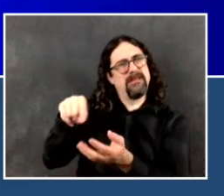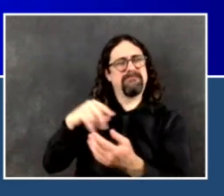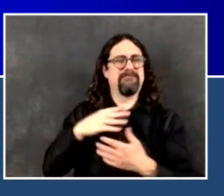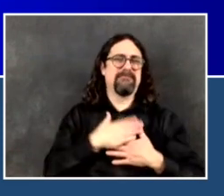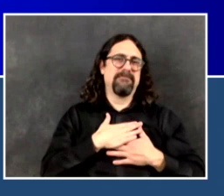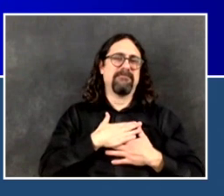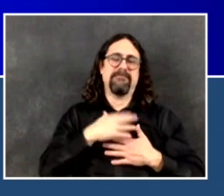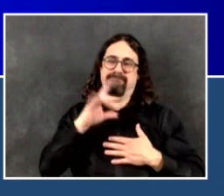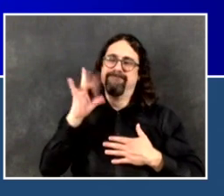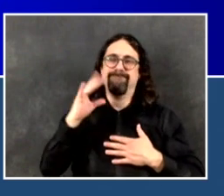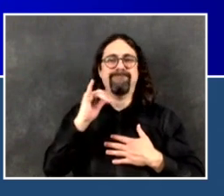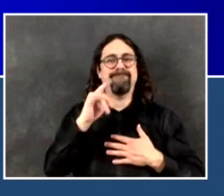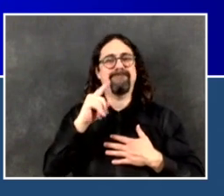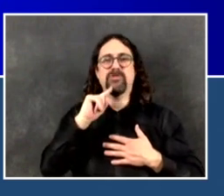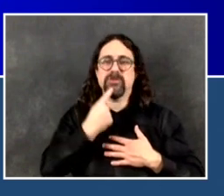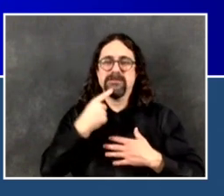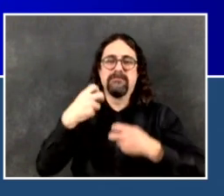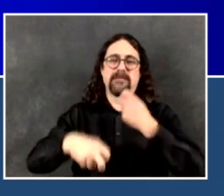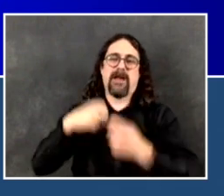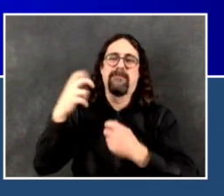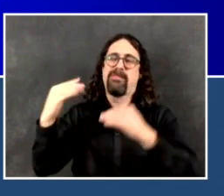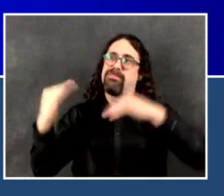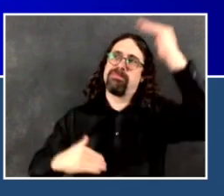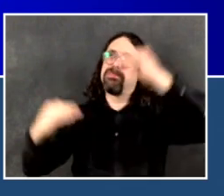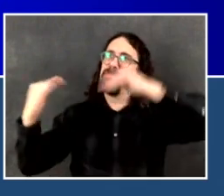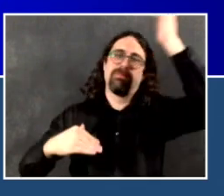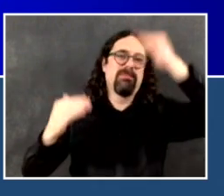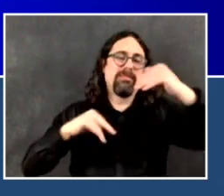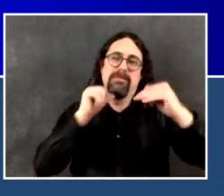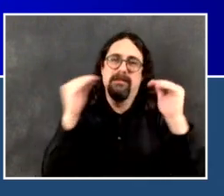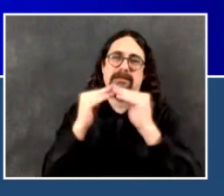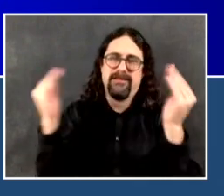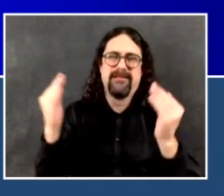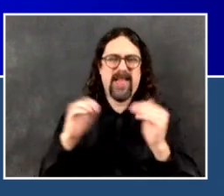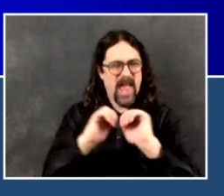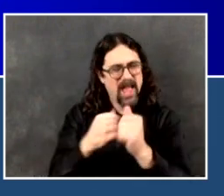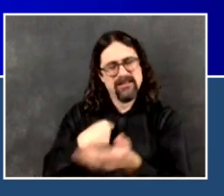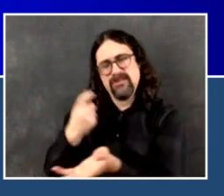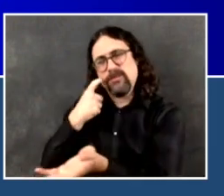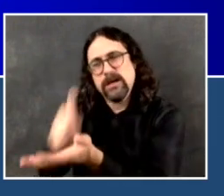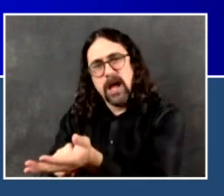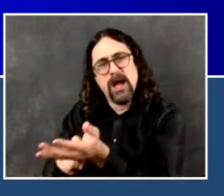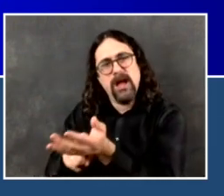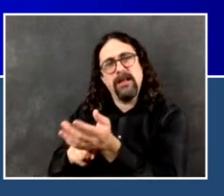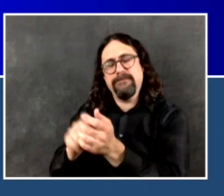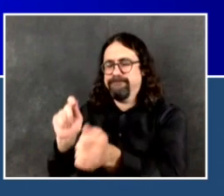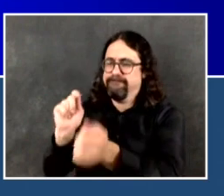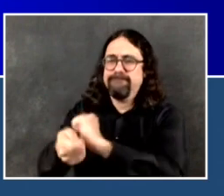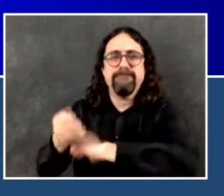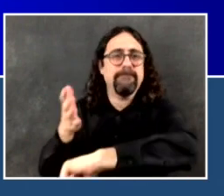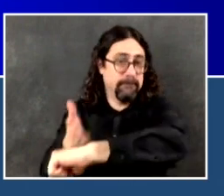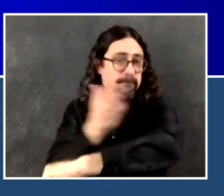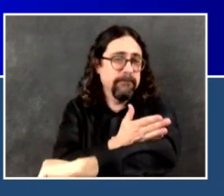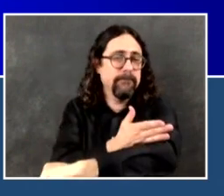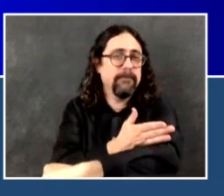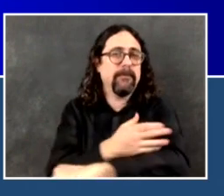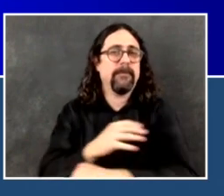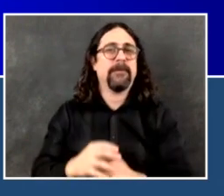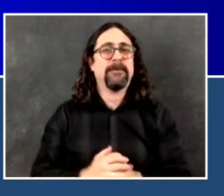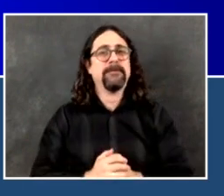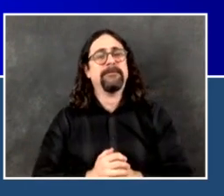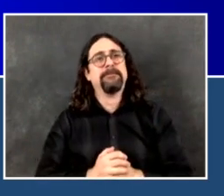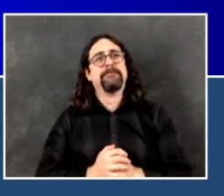community-based testing and the outreach programs, the community-based health clinics, many other things working on right now. But I want to make sure that every